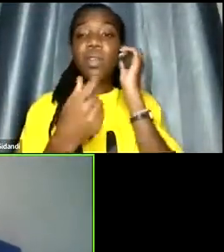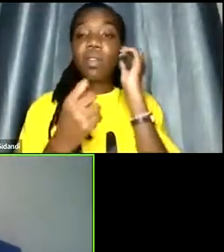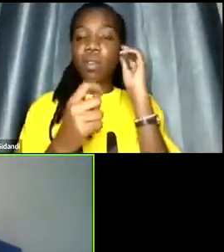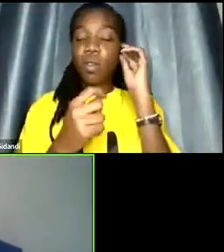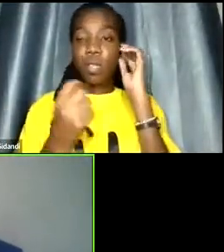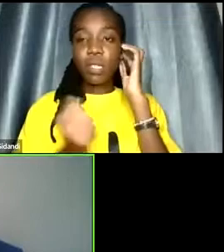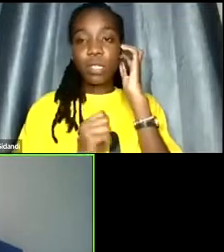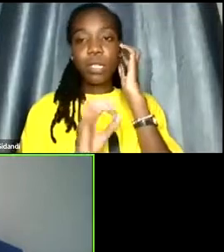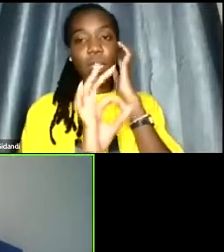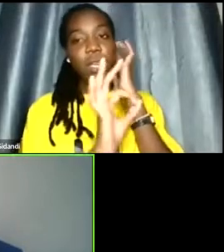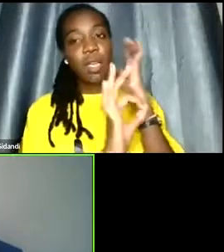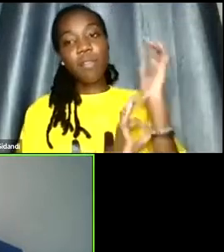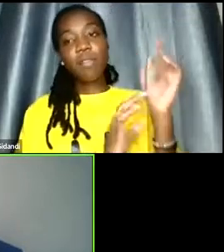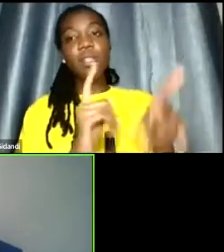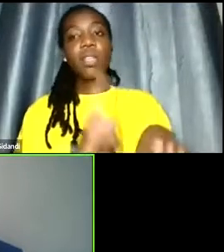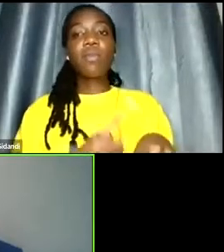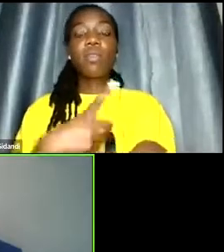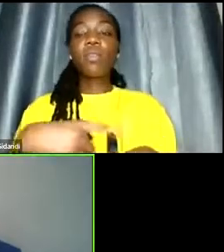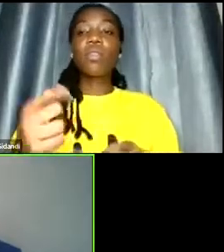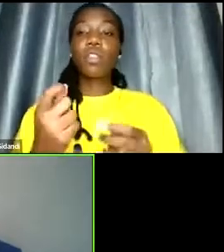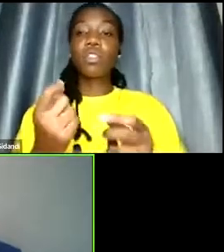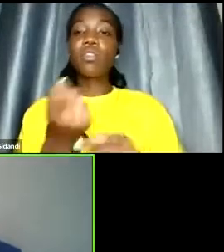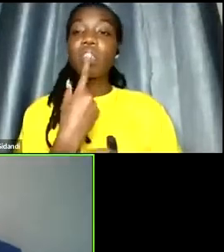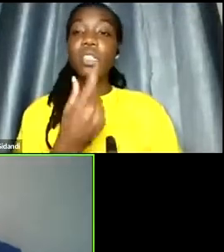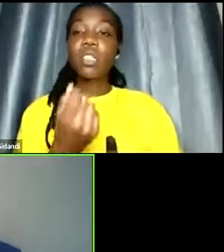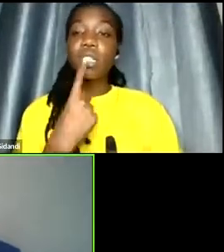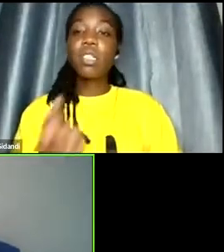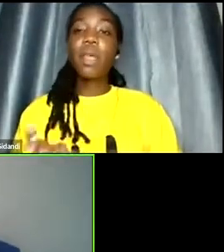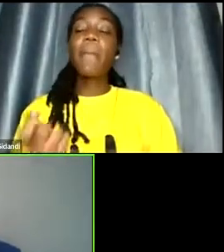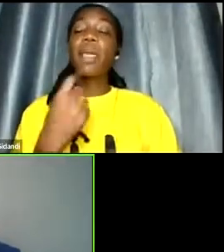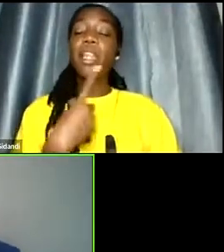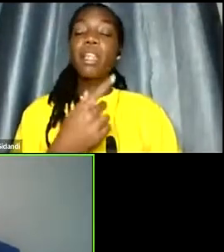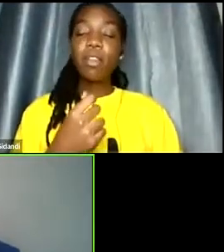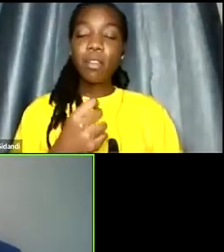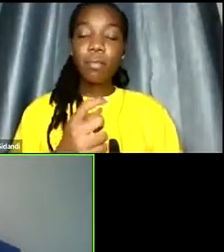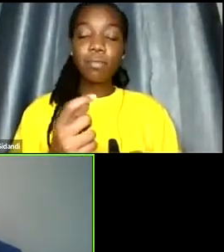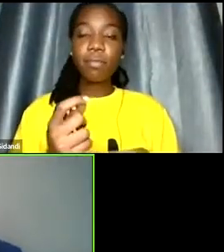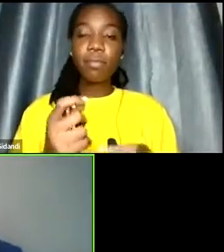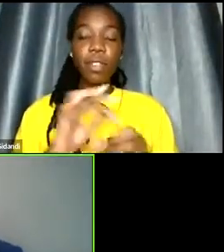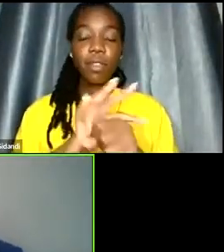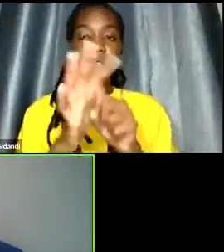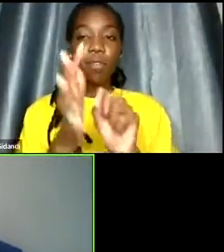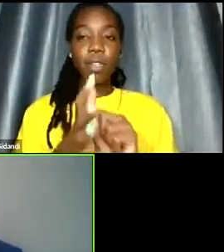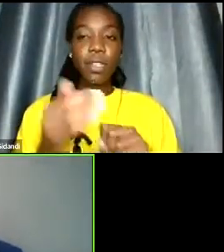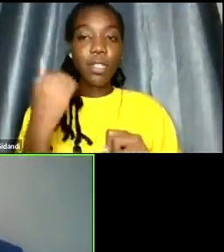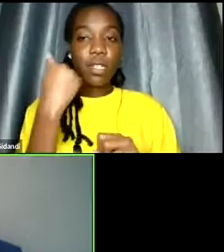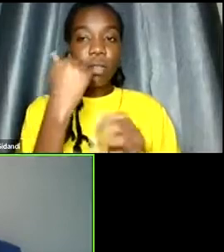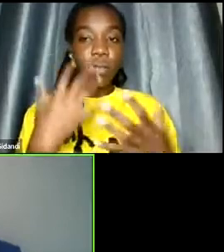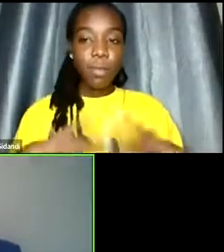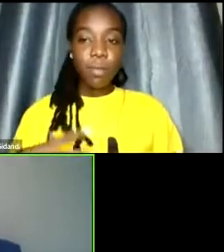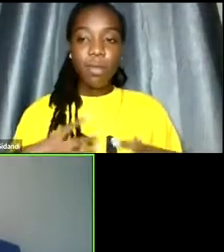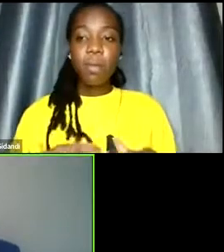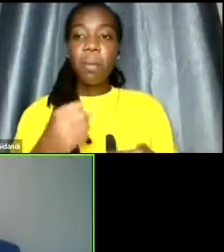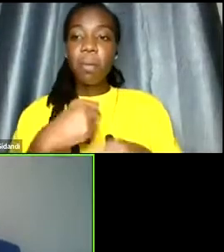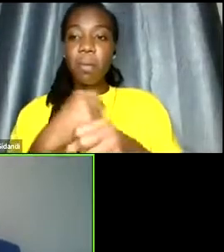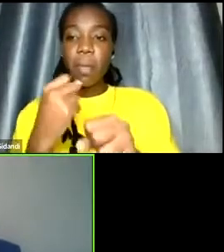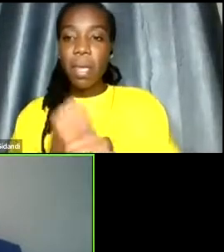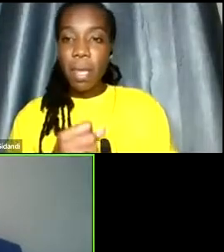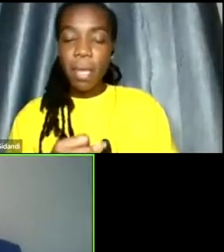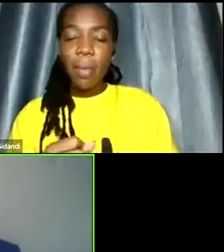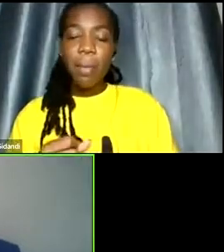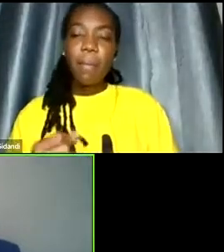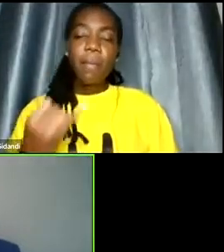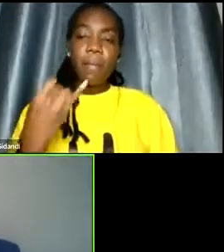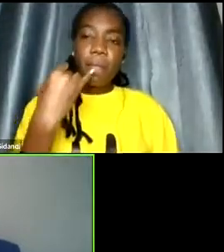going in to treat COVID positive patients. Now that was being manufactured in Uganda. They manufacture batteries, they make Jessa milk